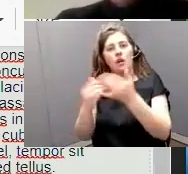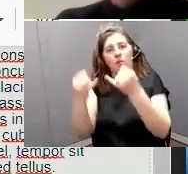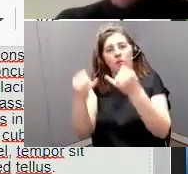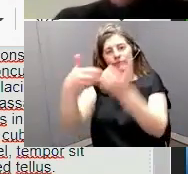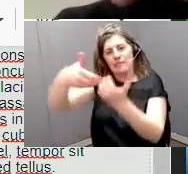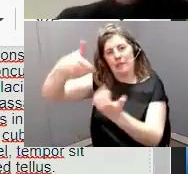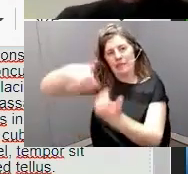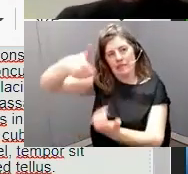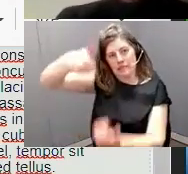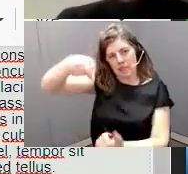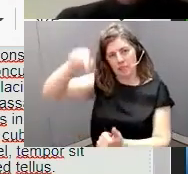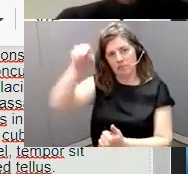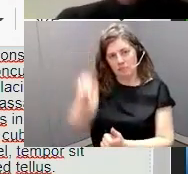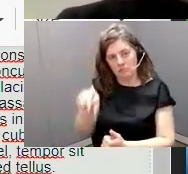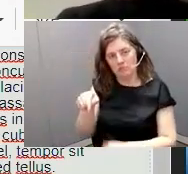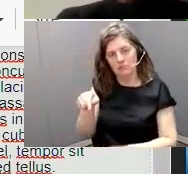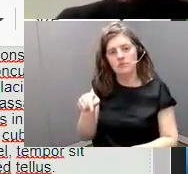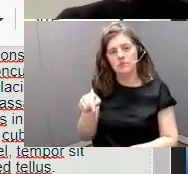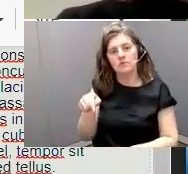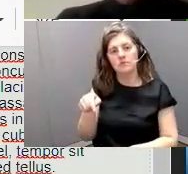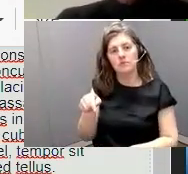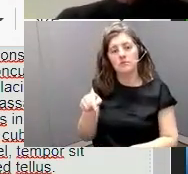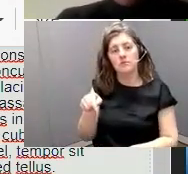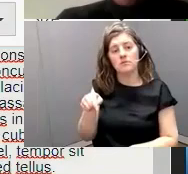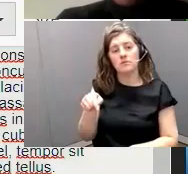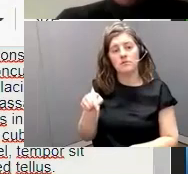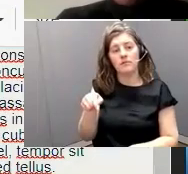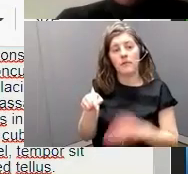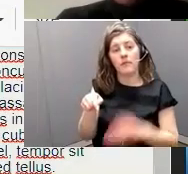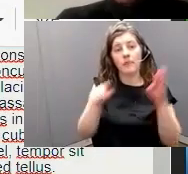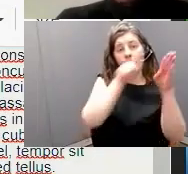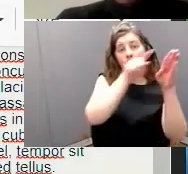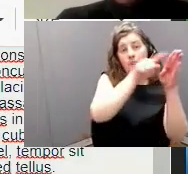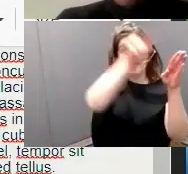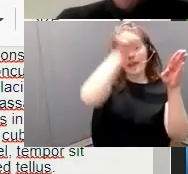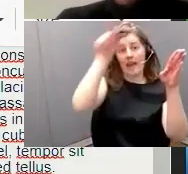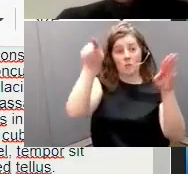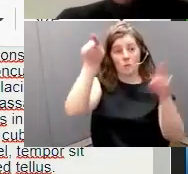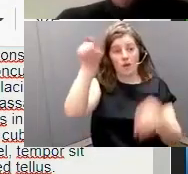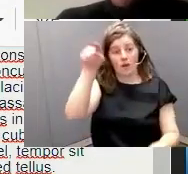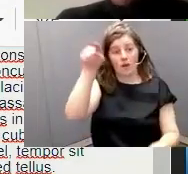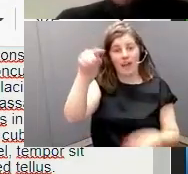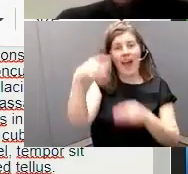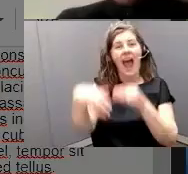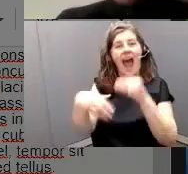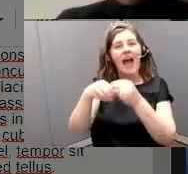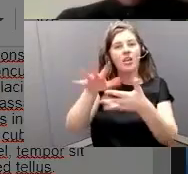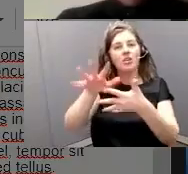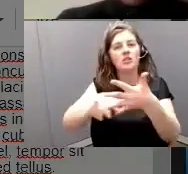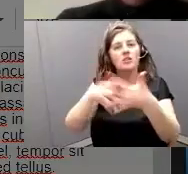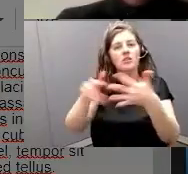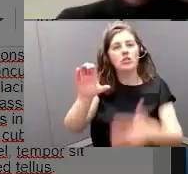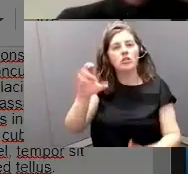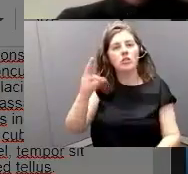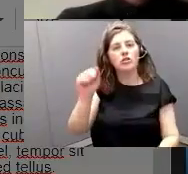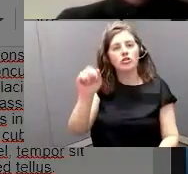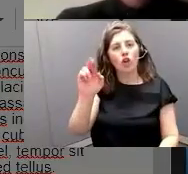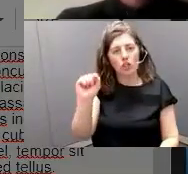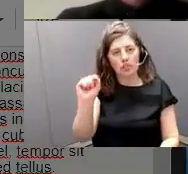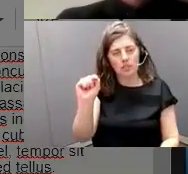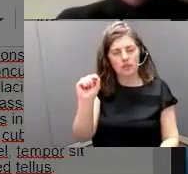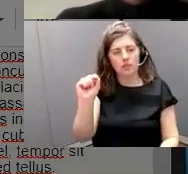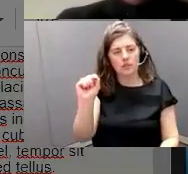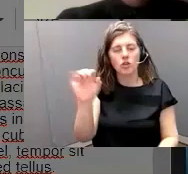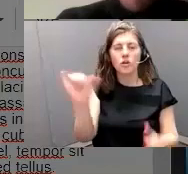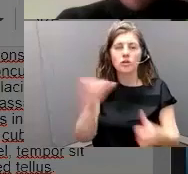here. And the next button down the line is add charts. You can do